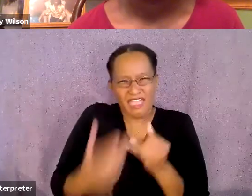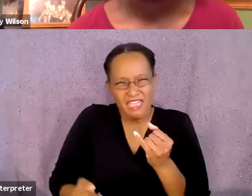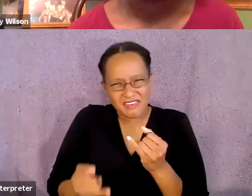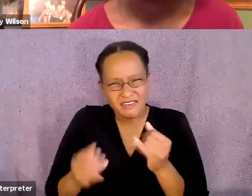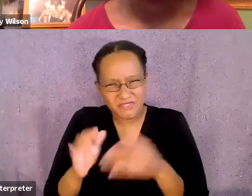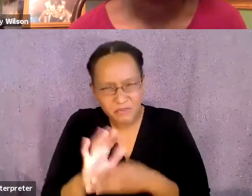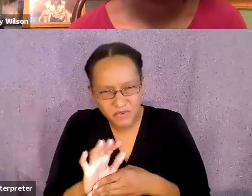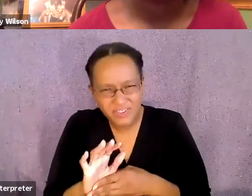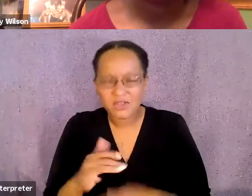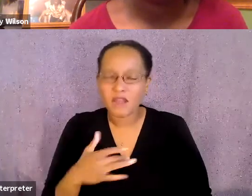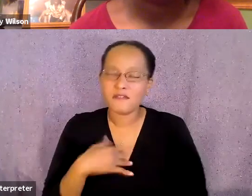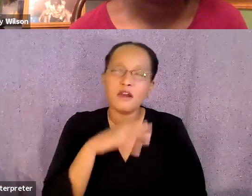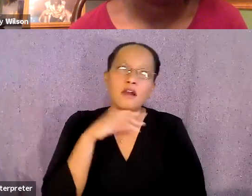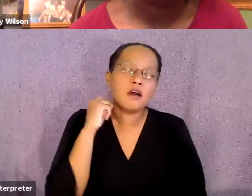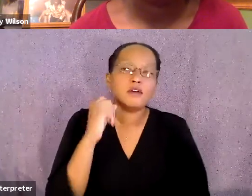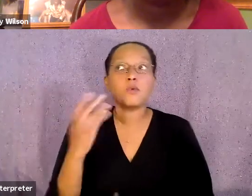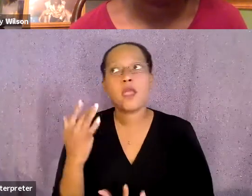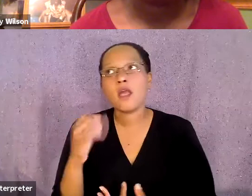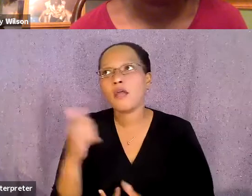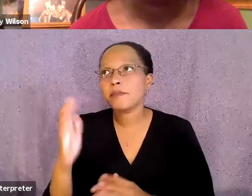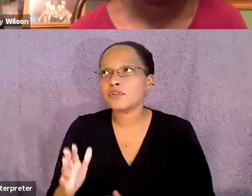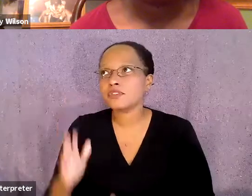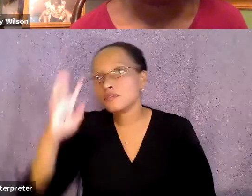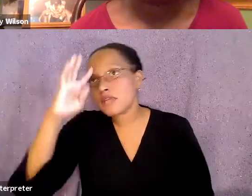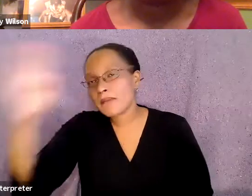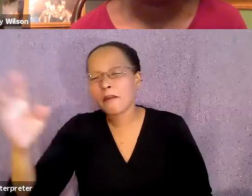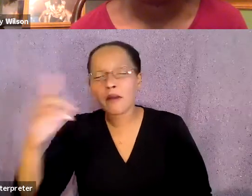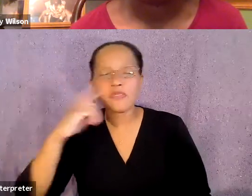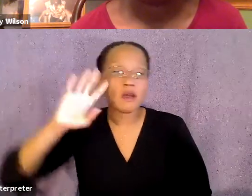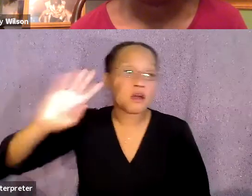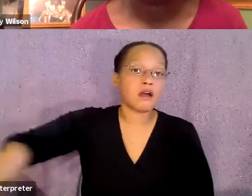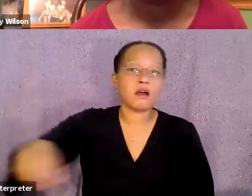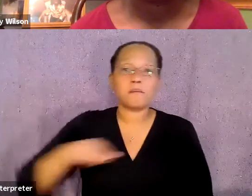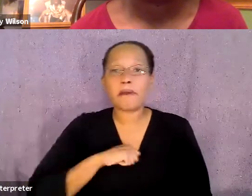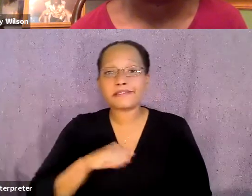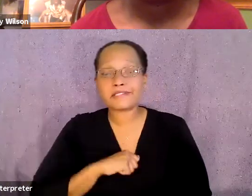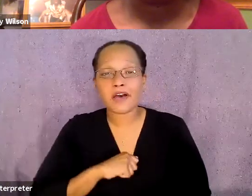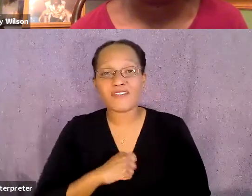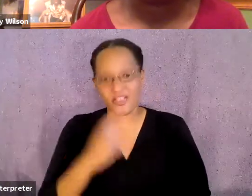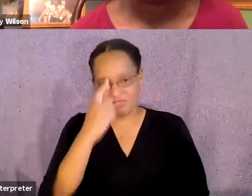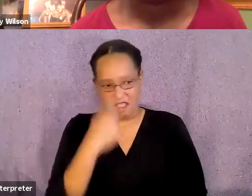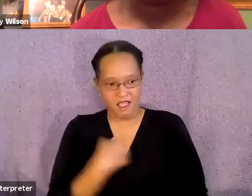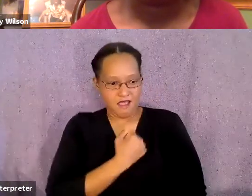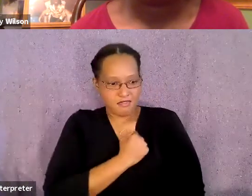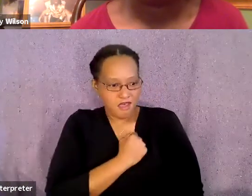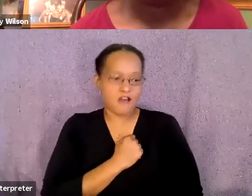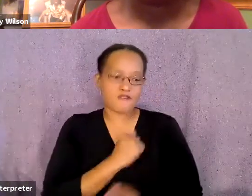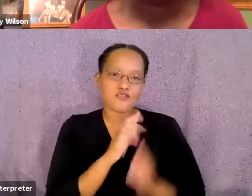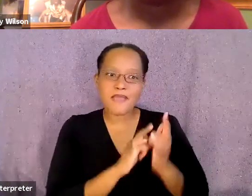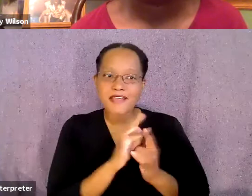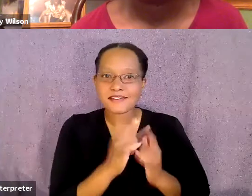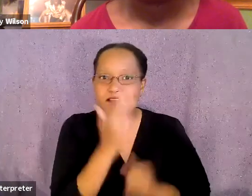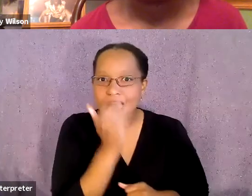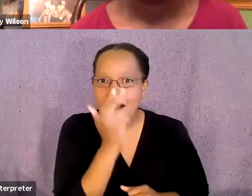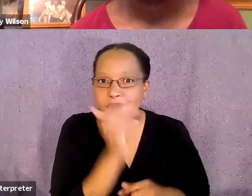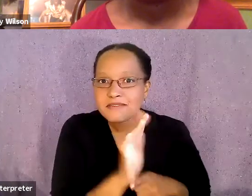for somebody else to do it. So I started doing it myself. I said, hey, Keah, you love rom-coms, you love TV and